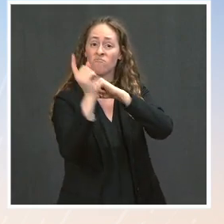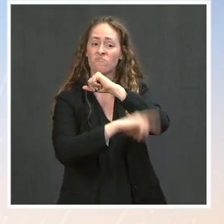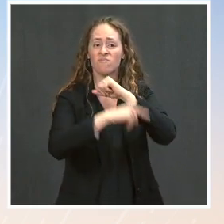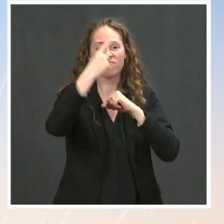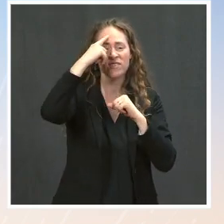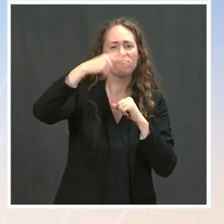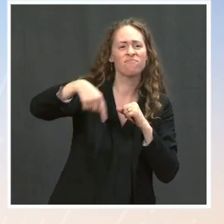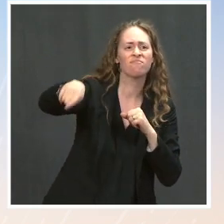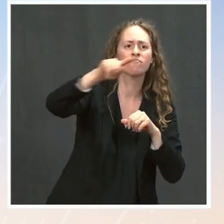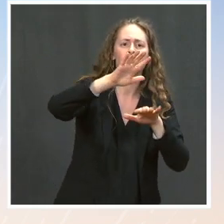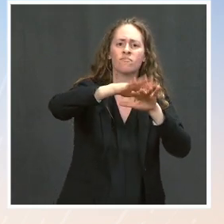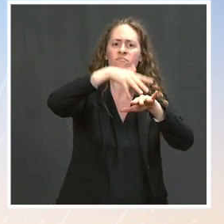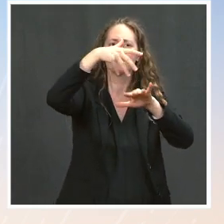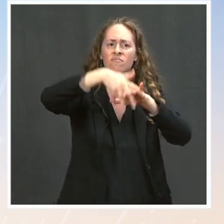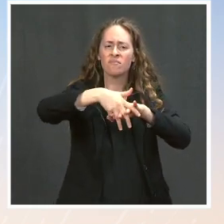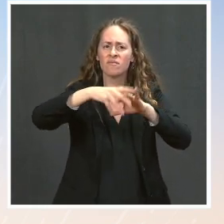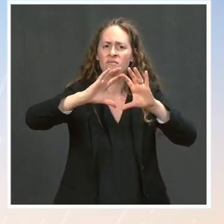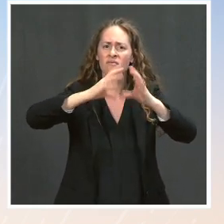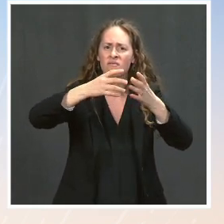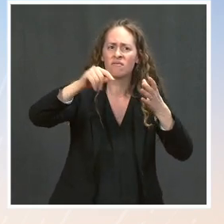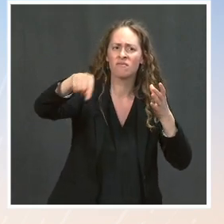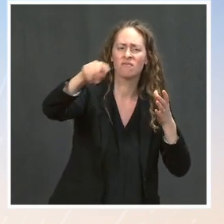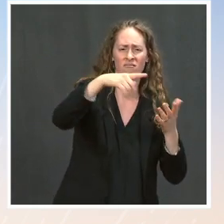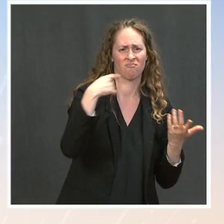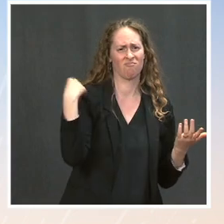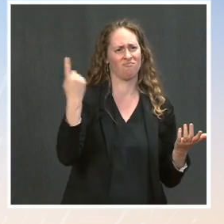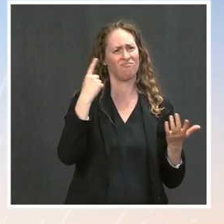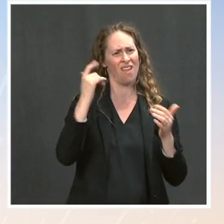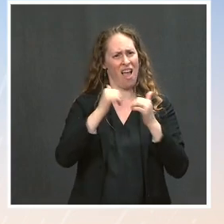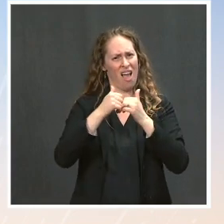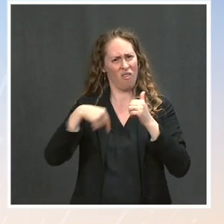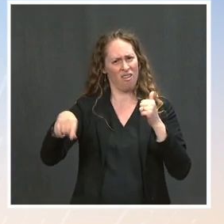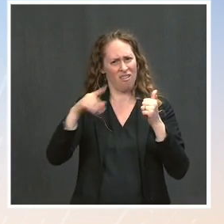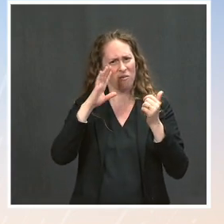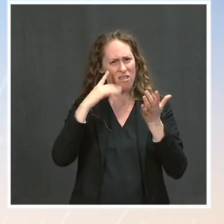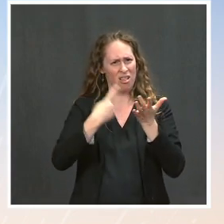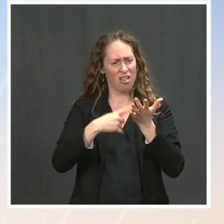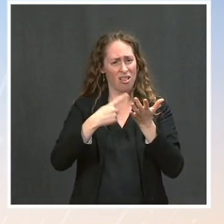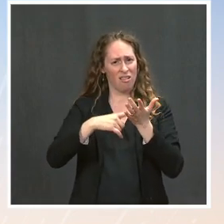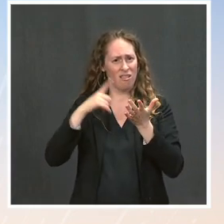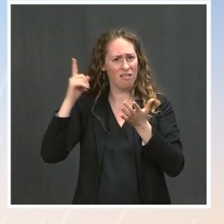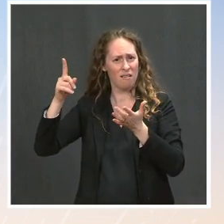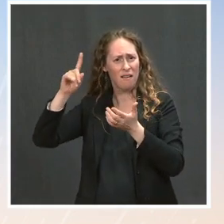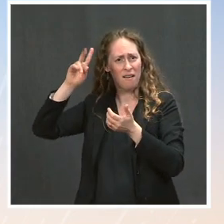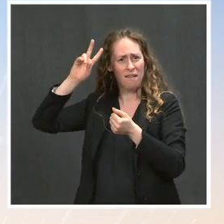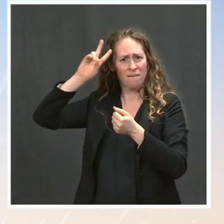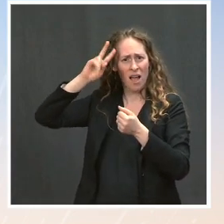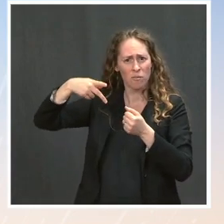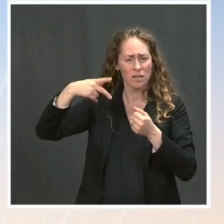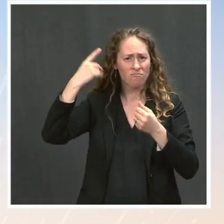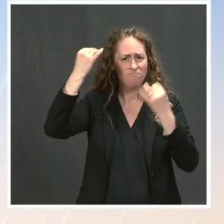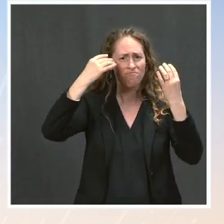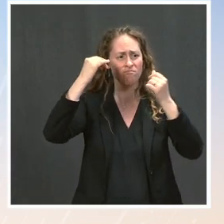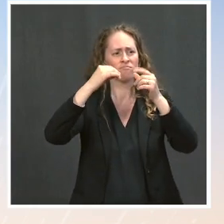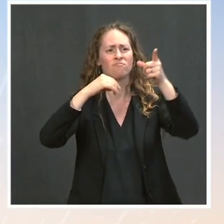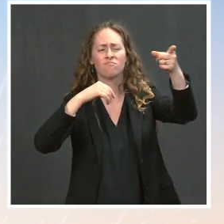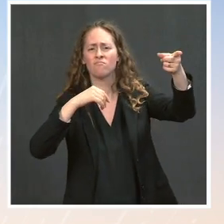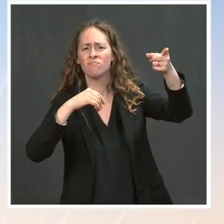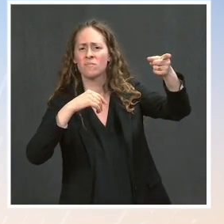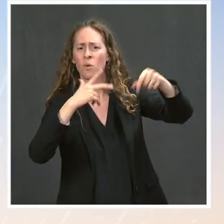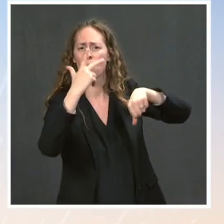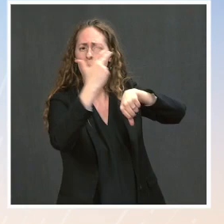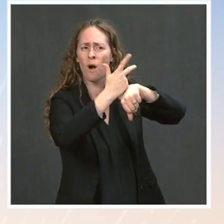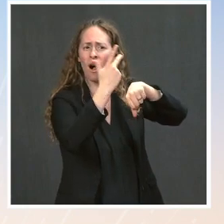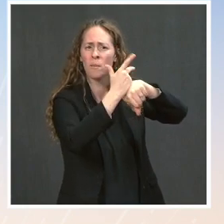expected to affect the discussions that the Vice President is having later today on migration cooperation? Sure. Well,